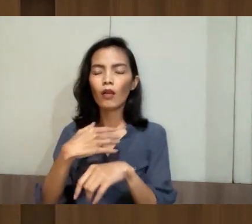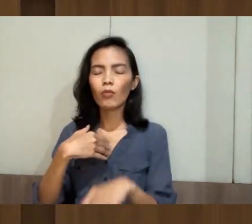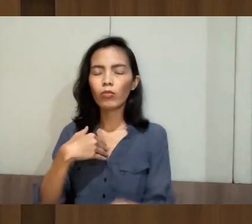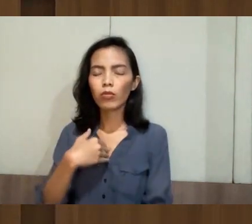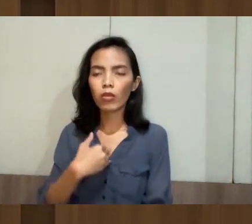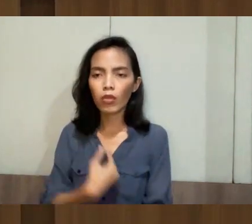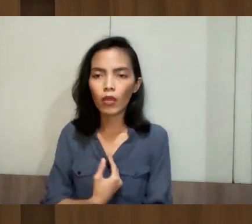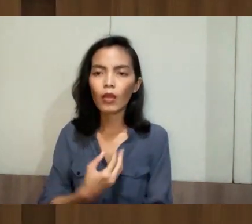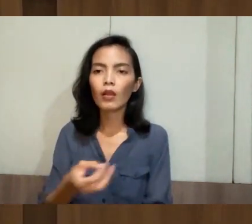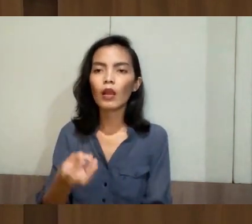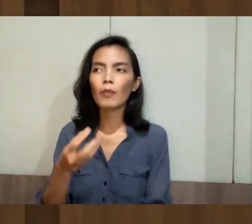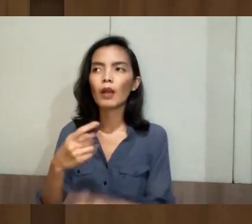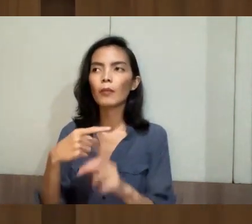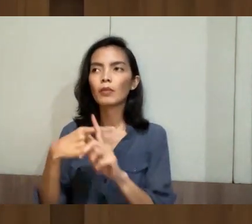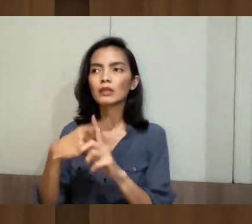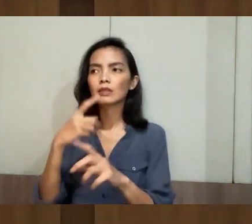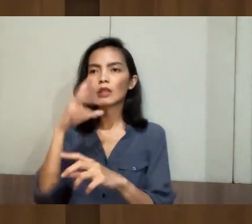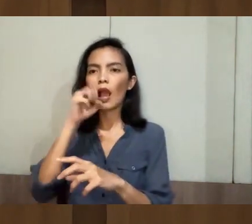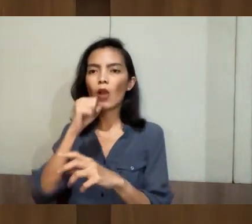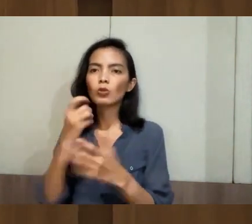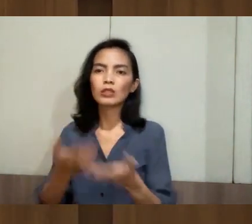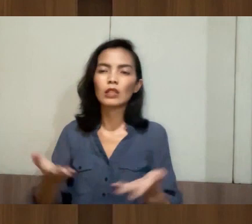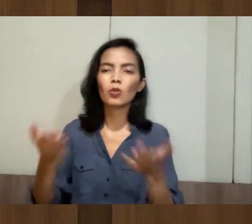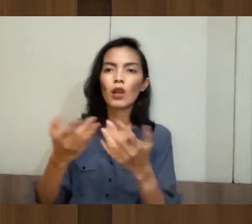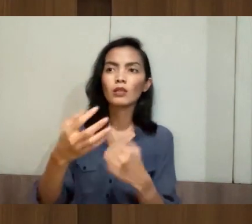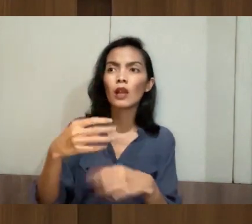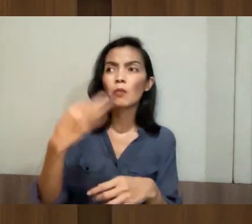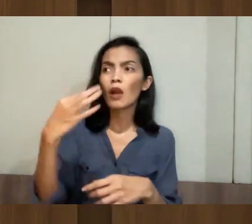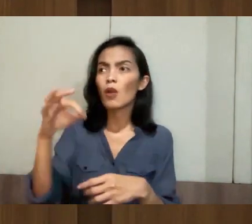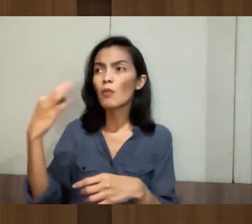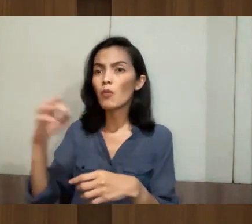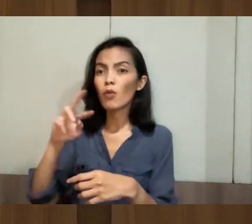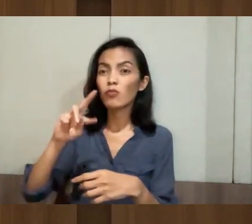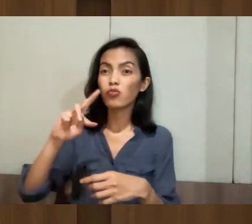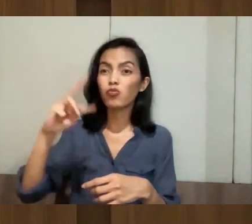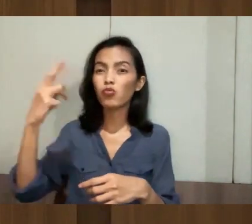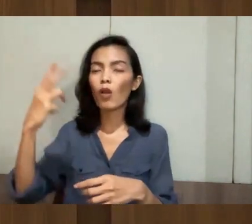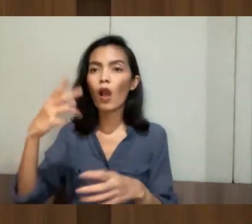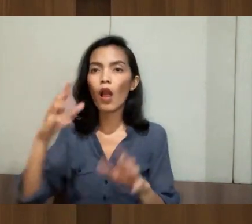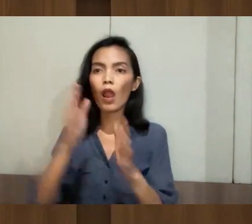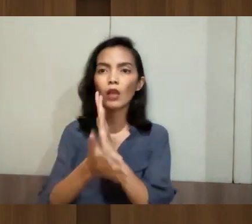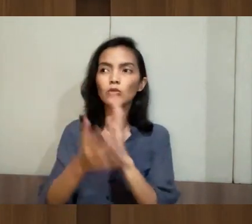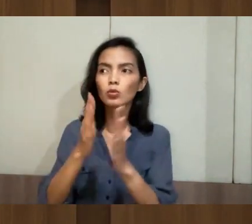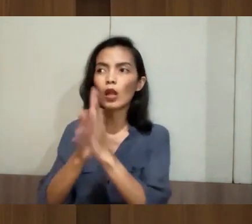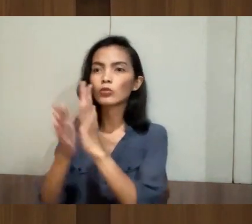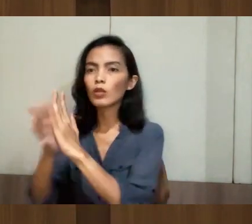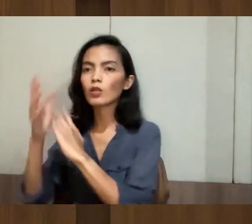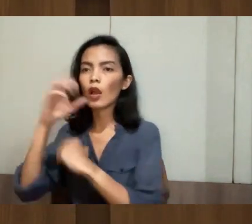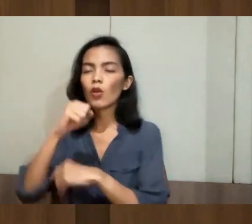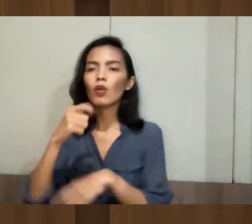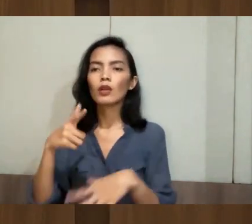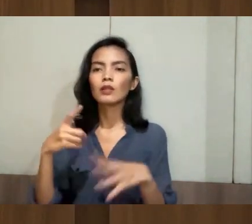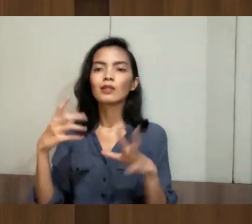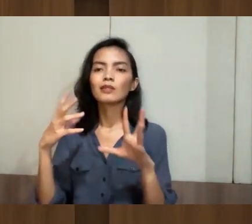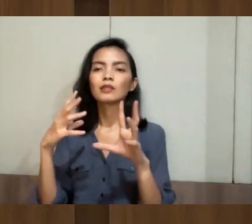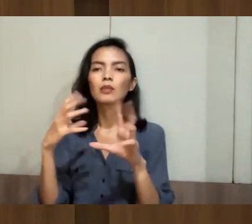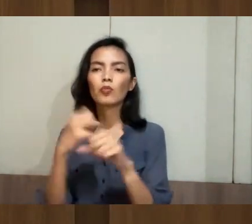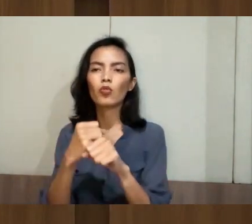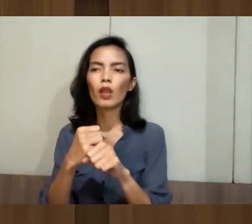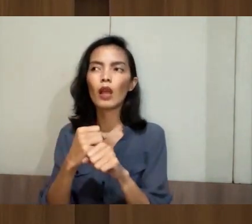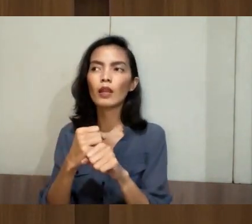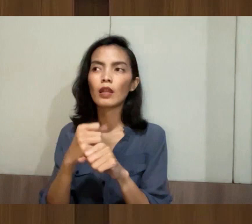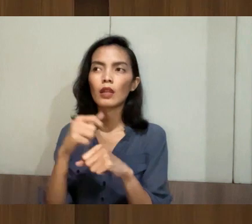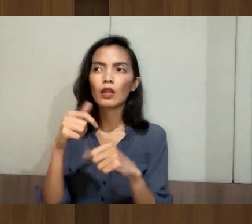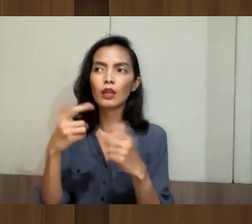era, while we also cannot fully comprehend what is going on right now. And it leads me to a